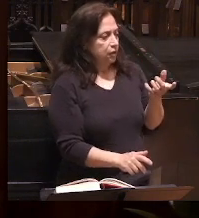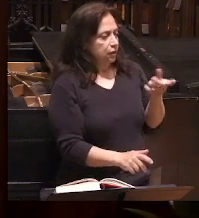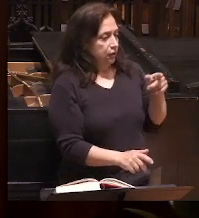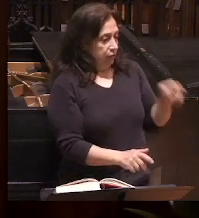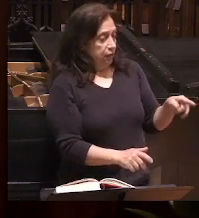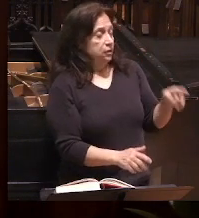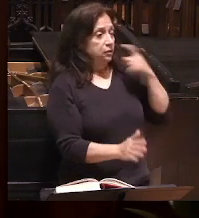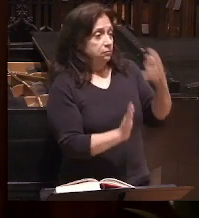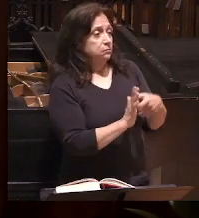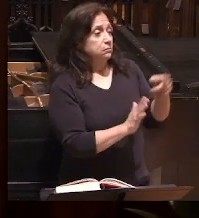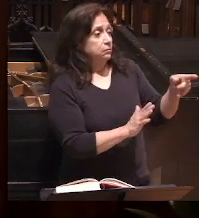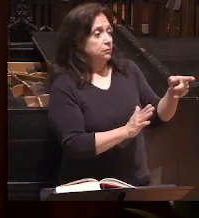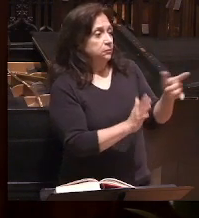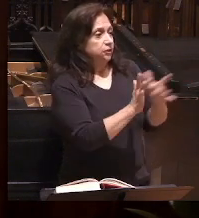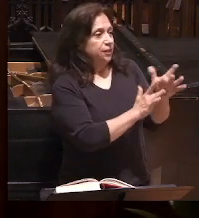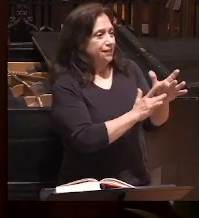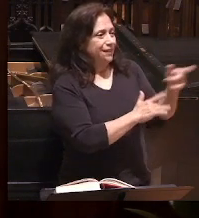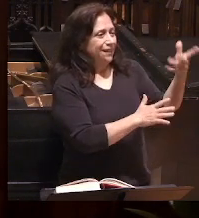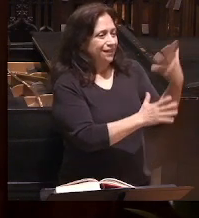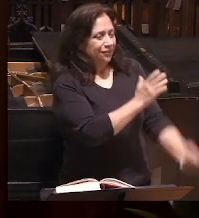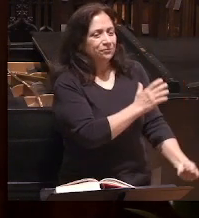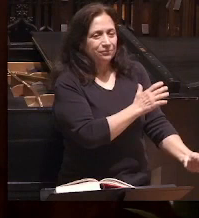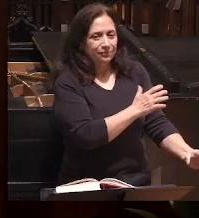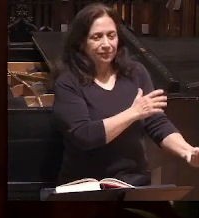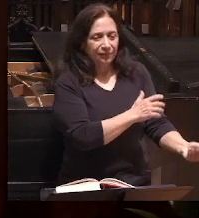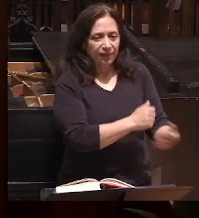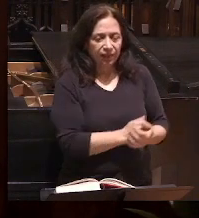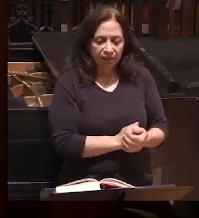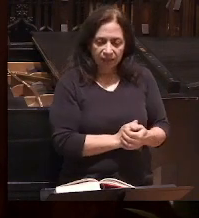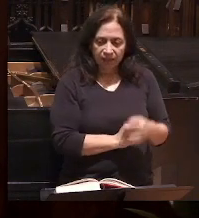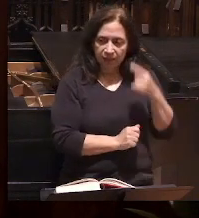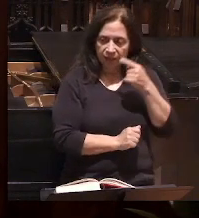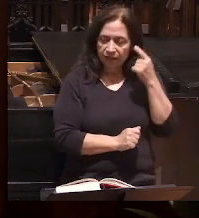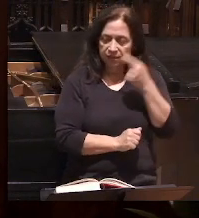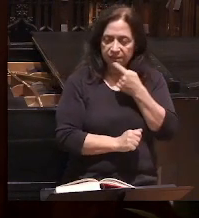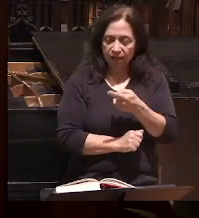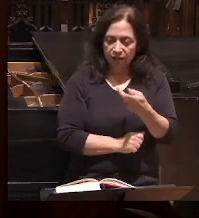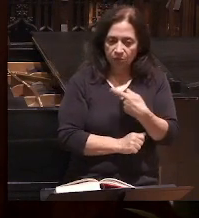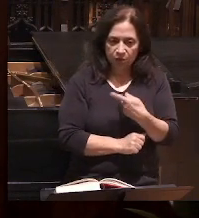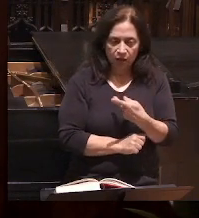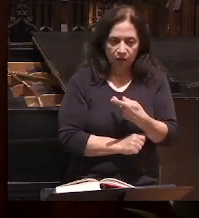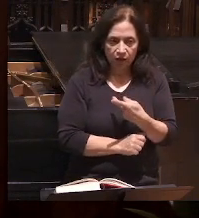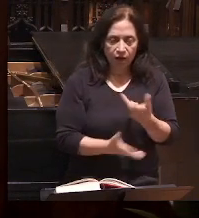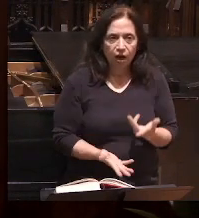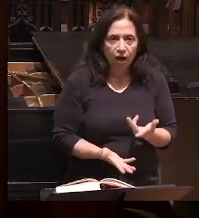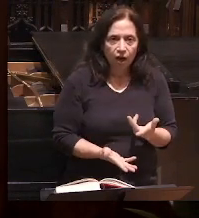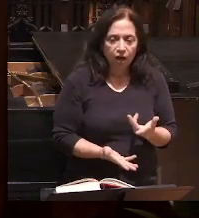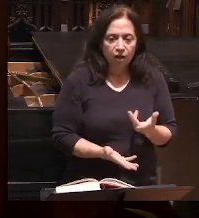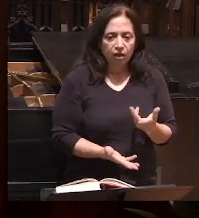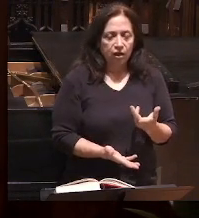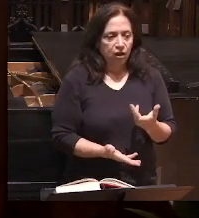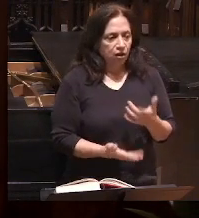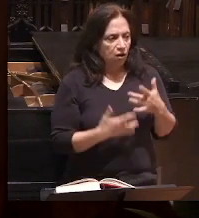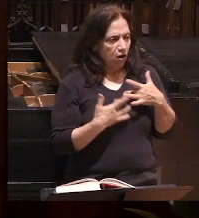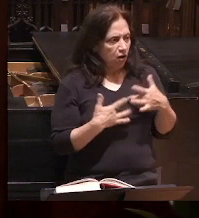he vanished from their sight. They said to each other, "Were not our hearts burning within